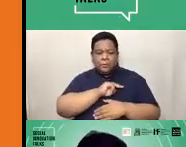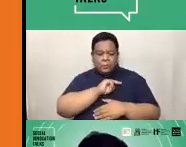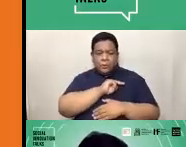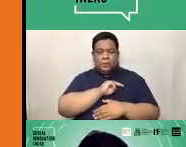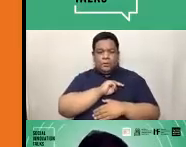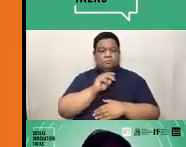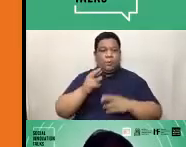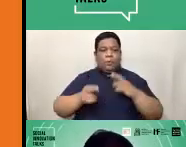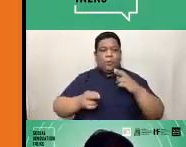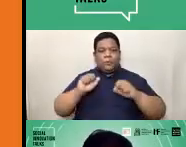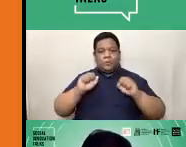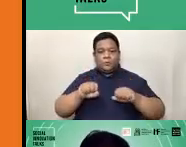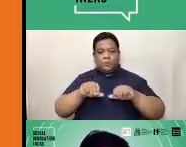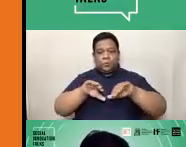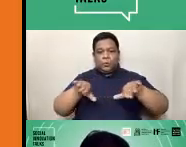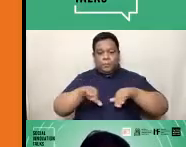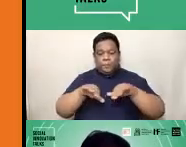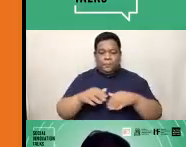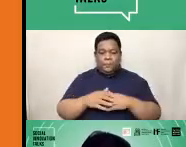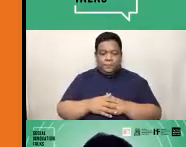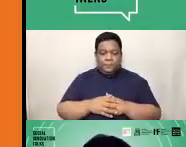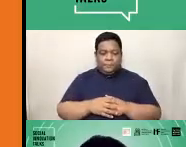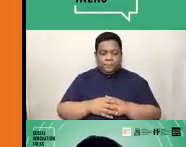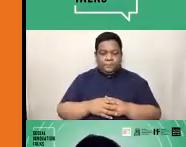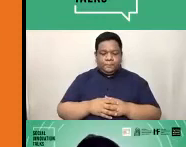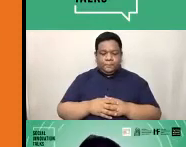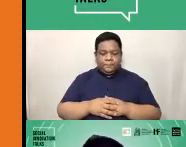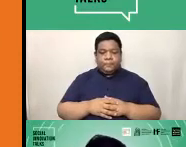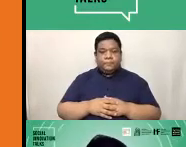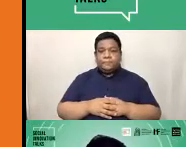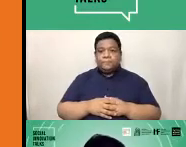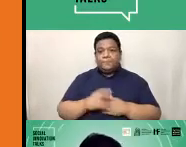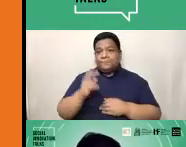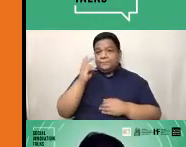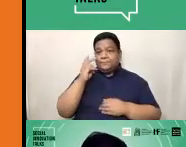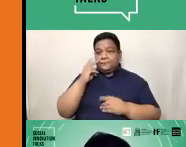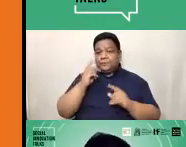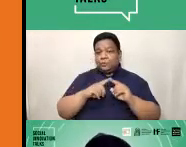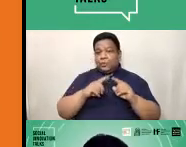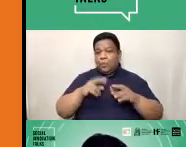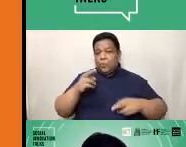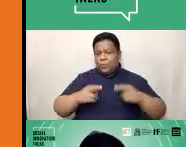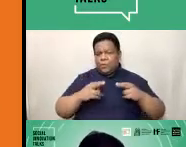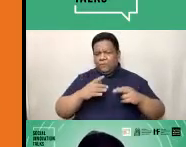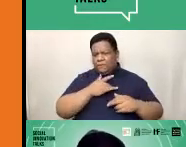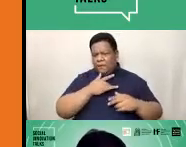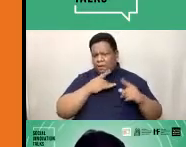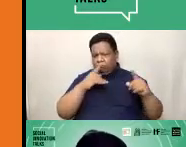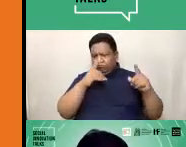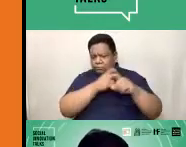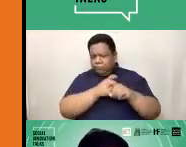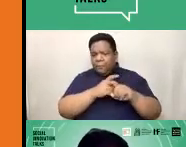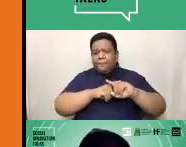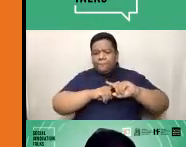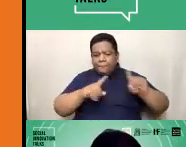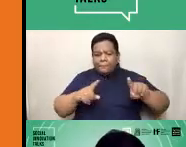robots that can swim and move on their own. And so when you think about these robots, they seem complex, but we can actually break them down to